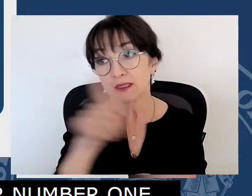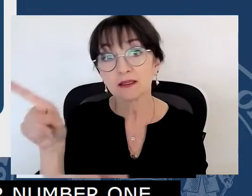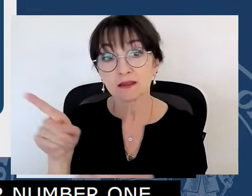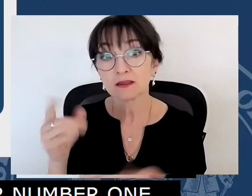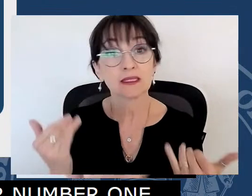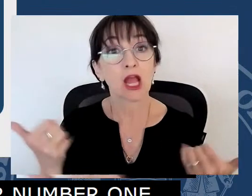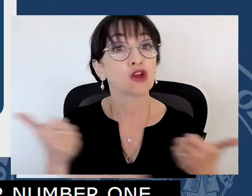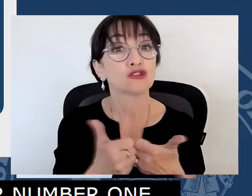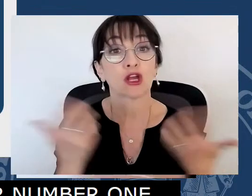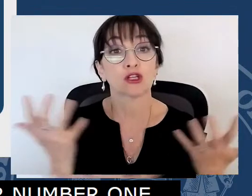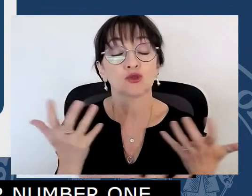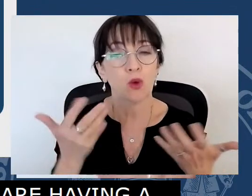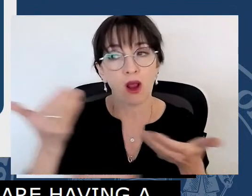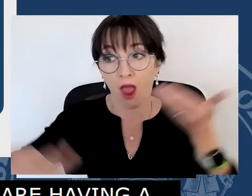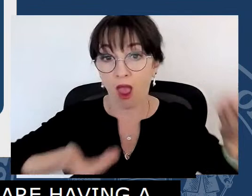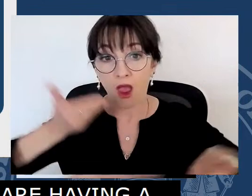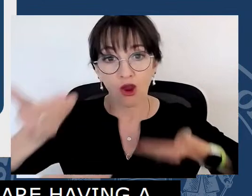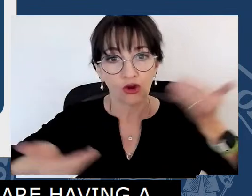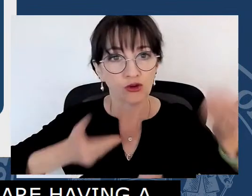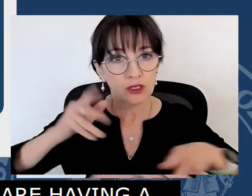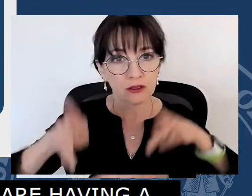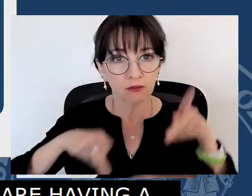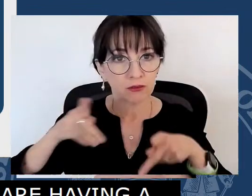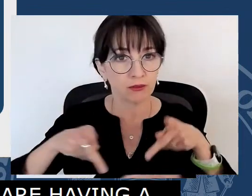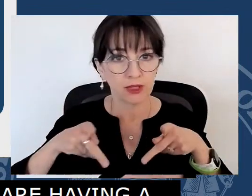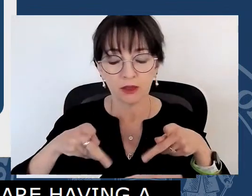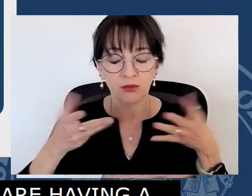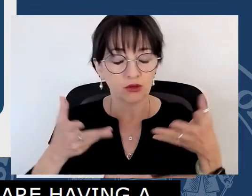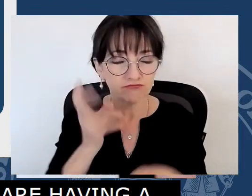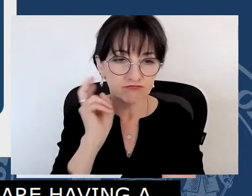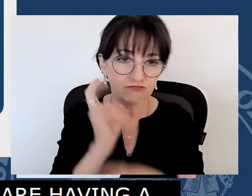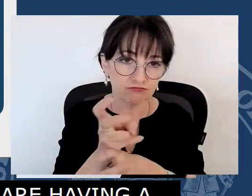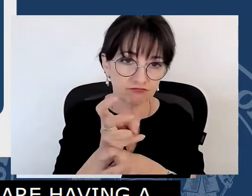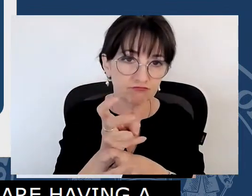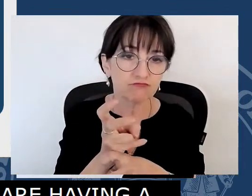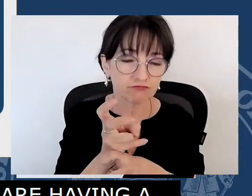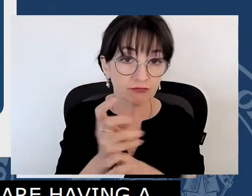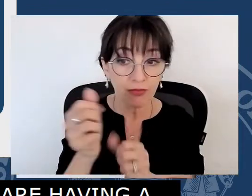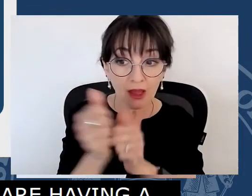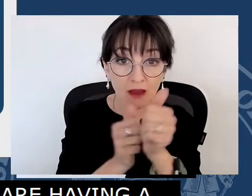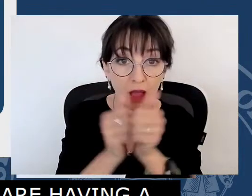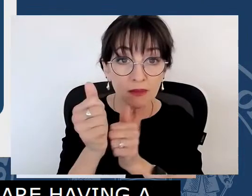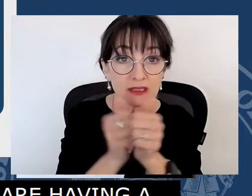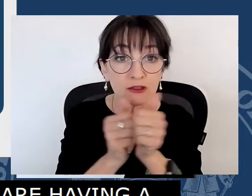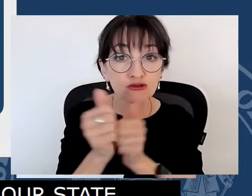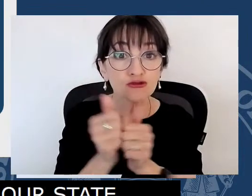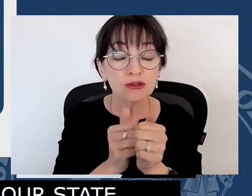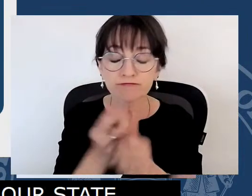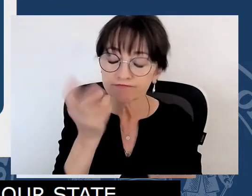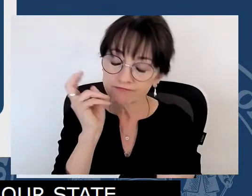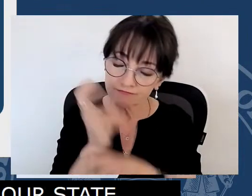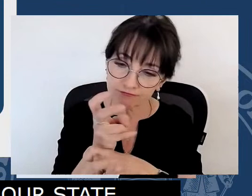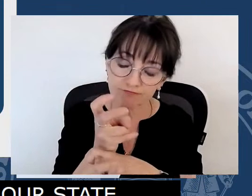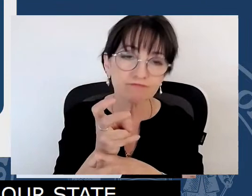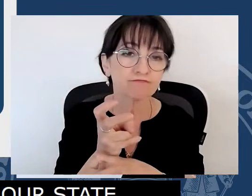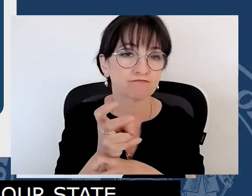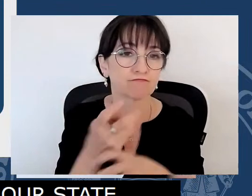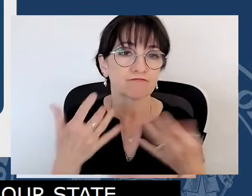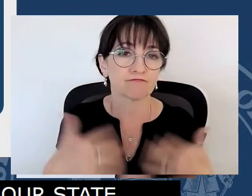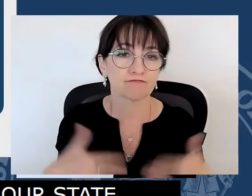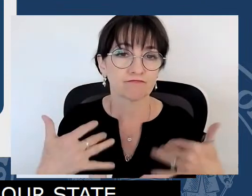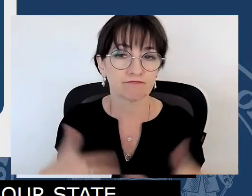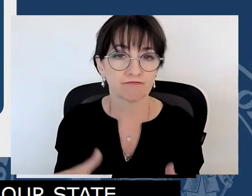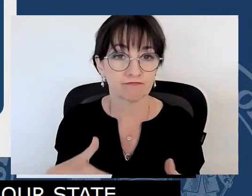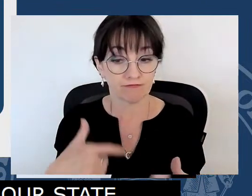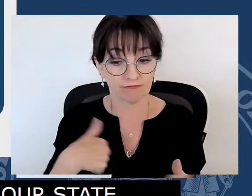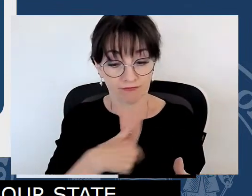now. The labor market is really tight. The competition is intense. We have, in order for us, state